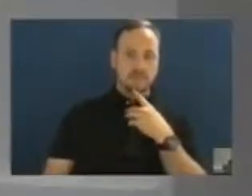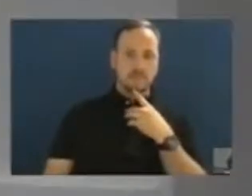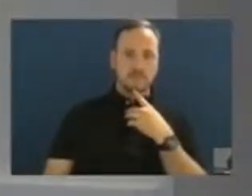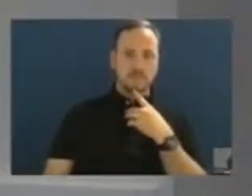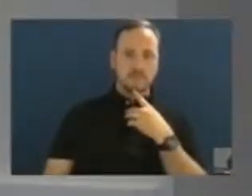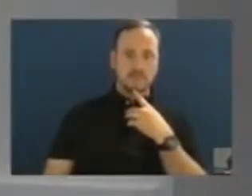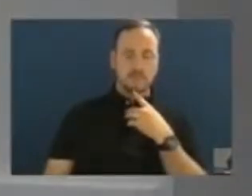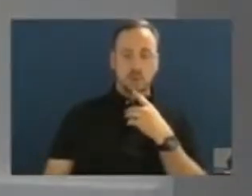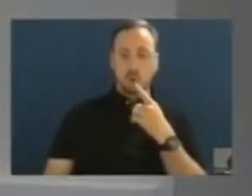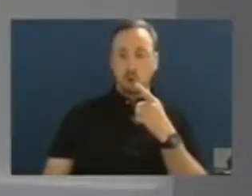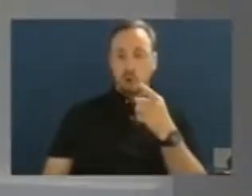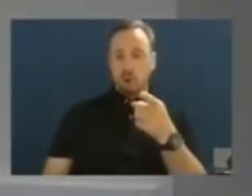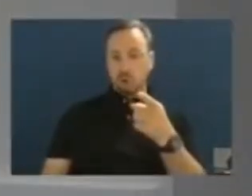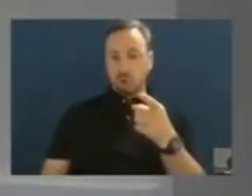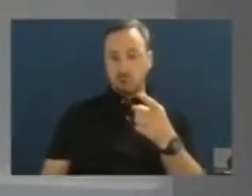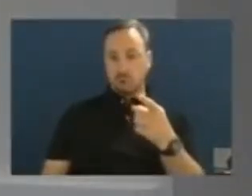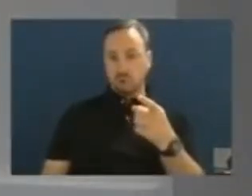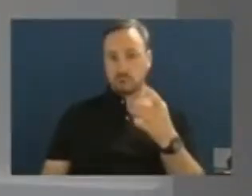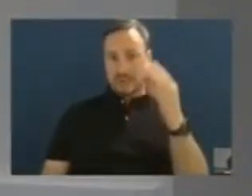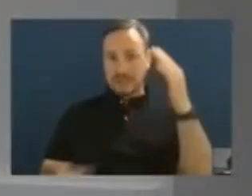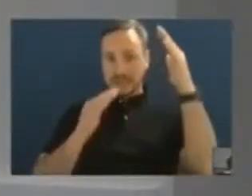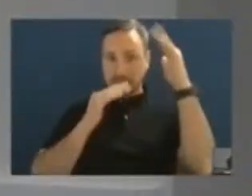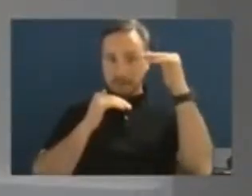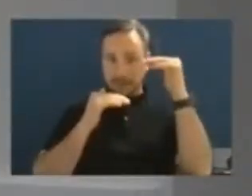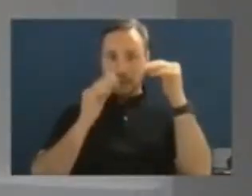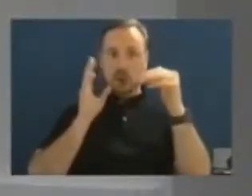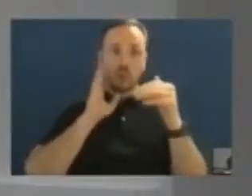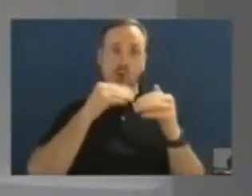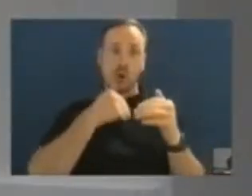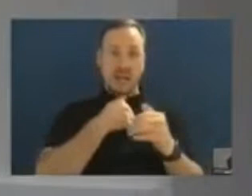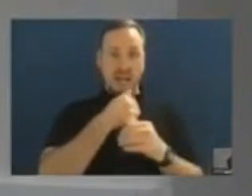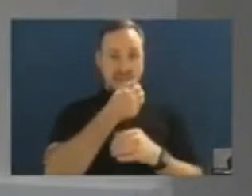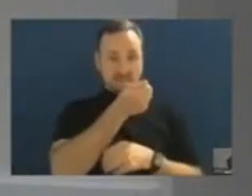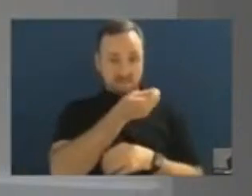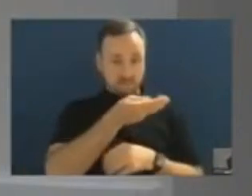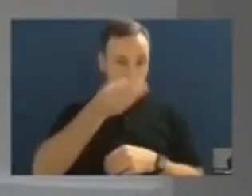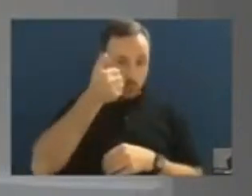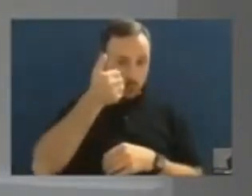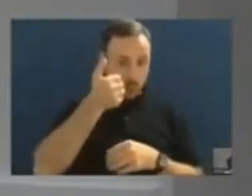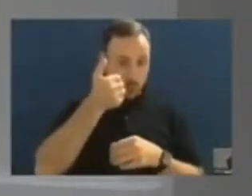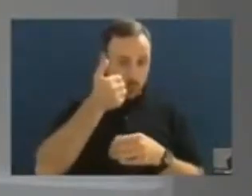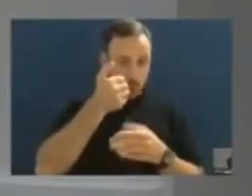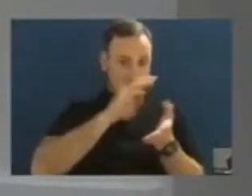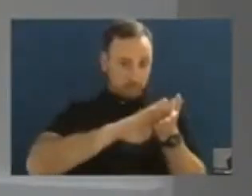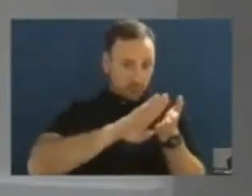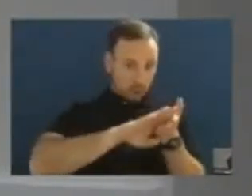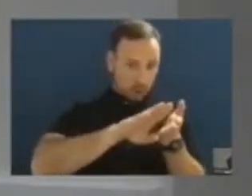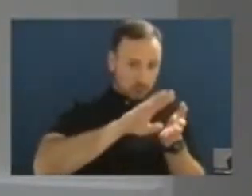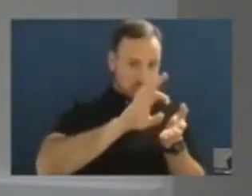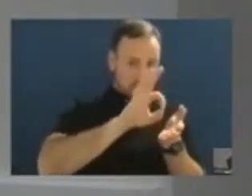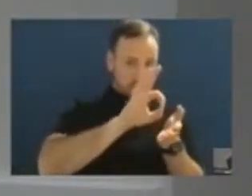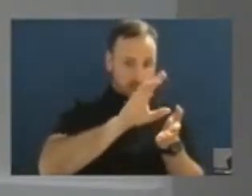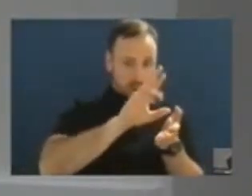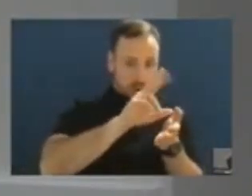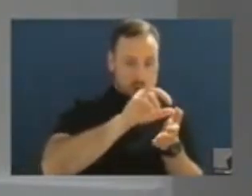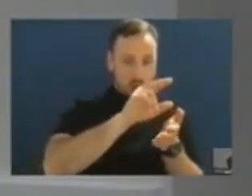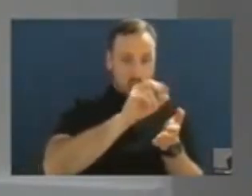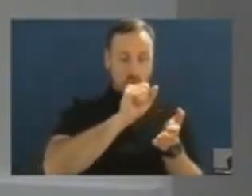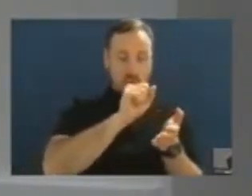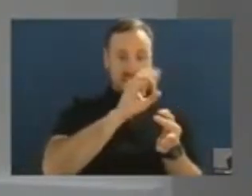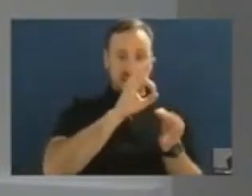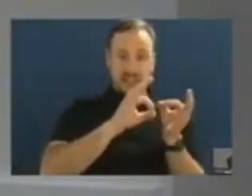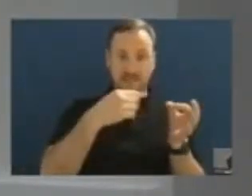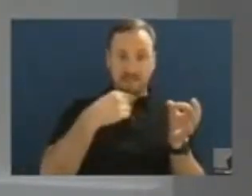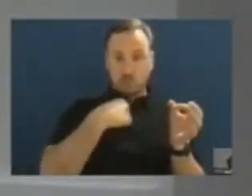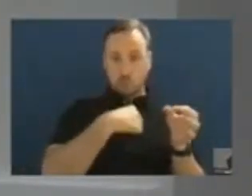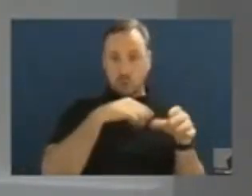issue fewer furloughs if we adopted an accelerated transition to Plan